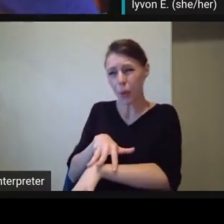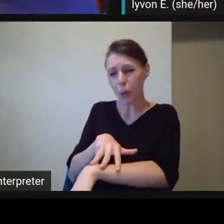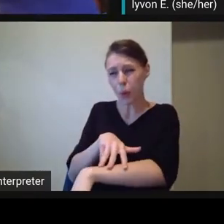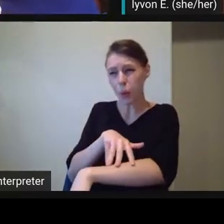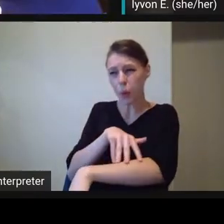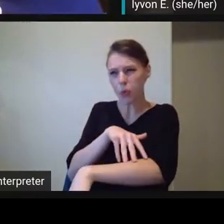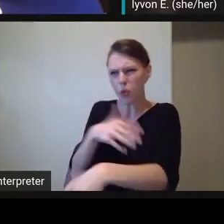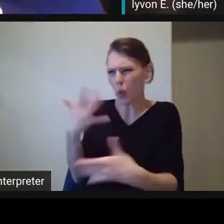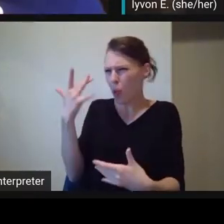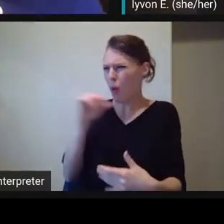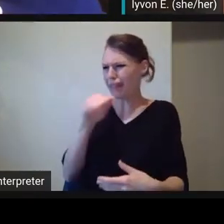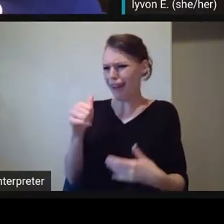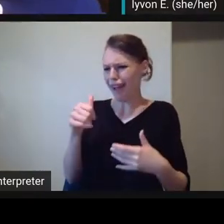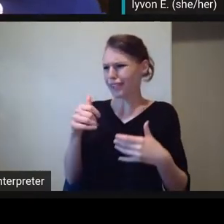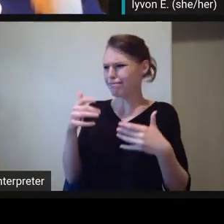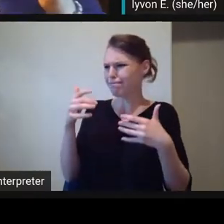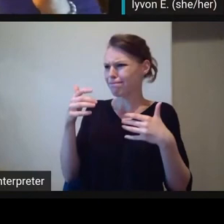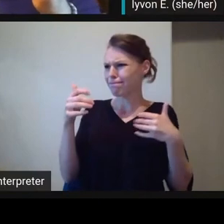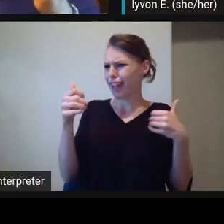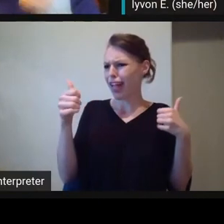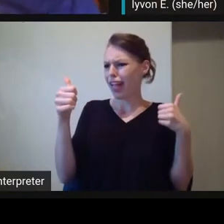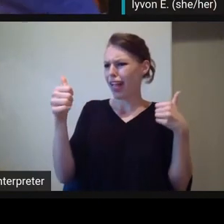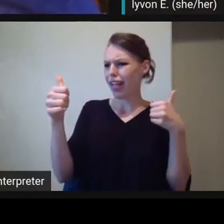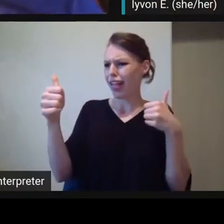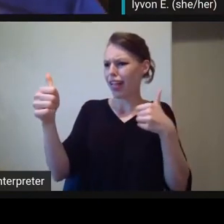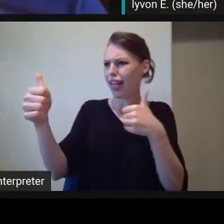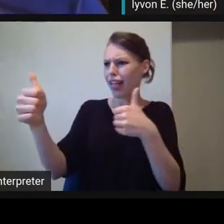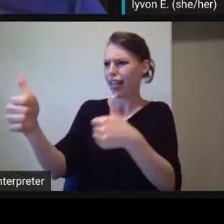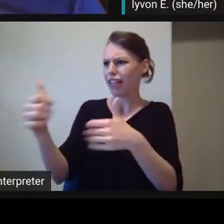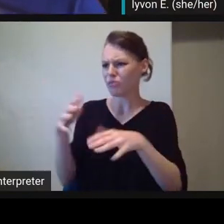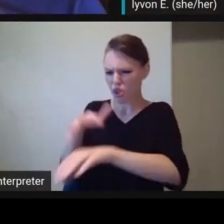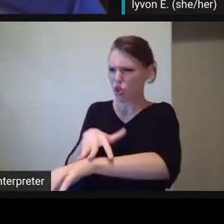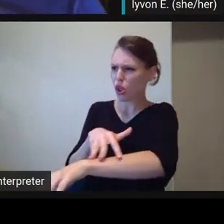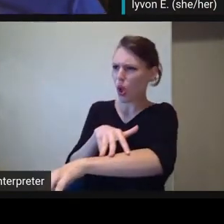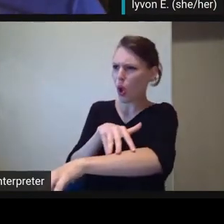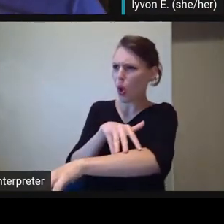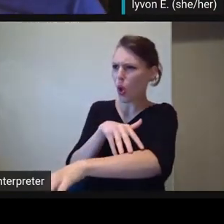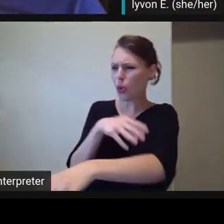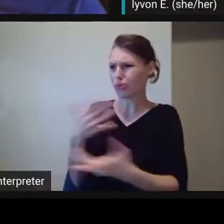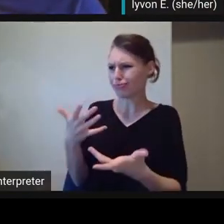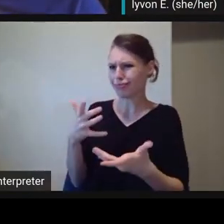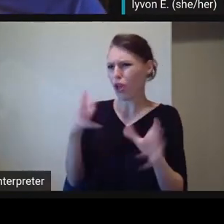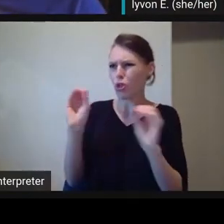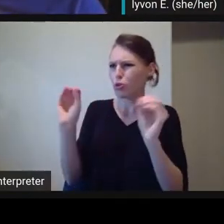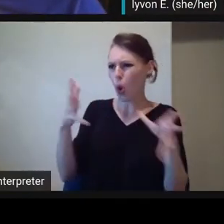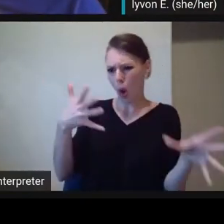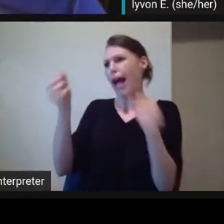with, like, you know, there's no rush. There's no rush. I think that the need and